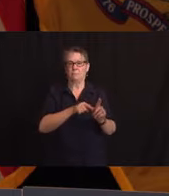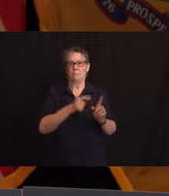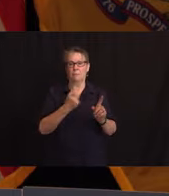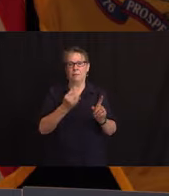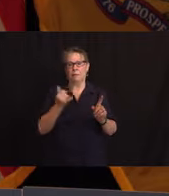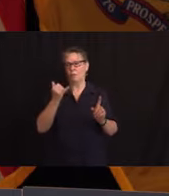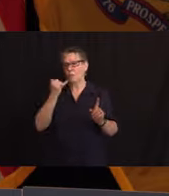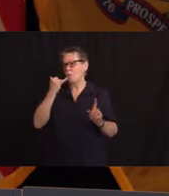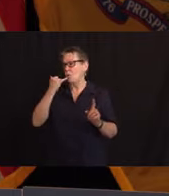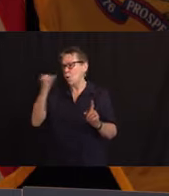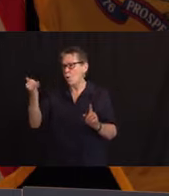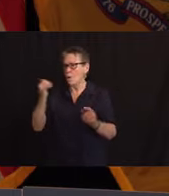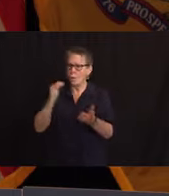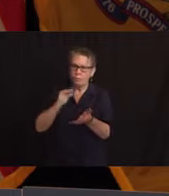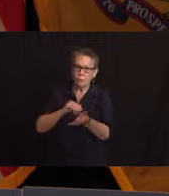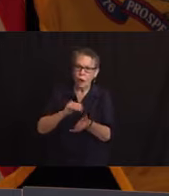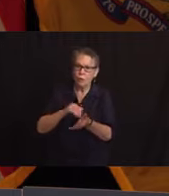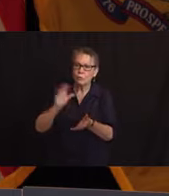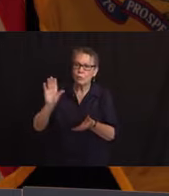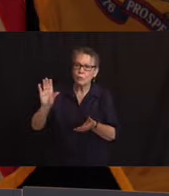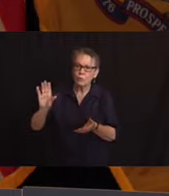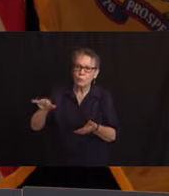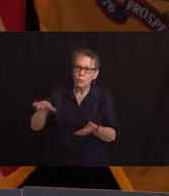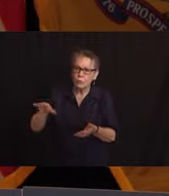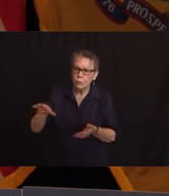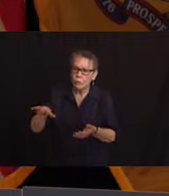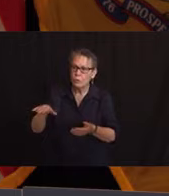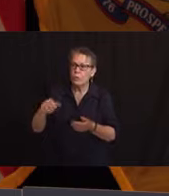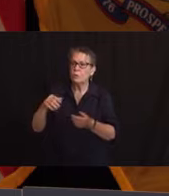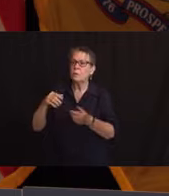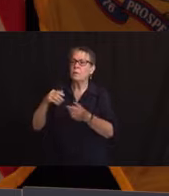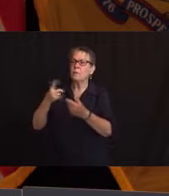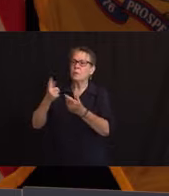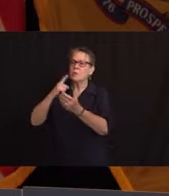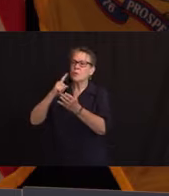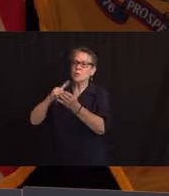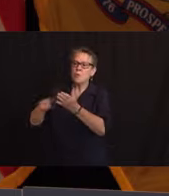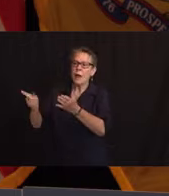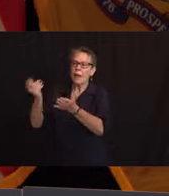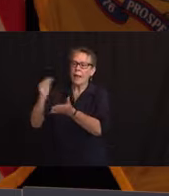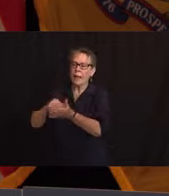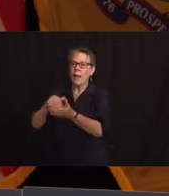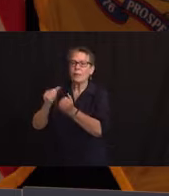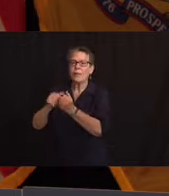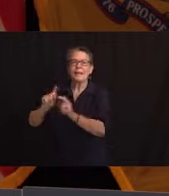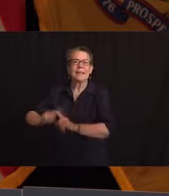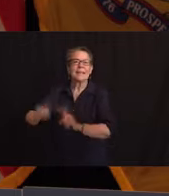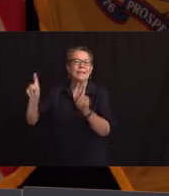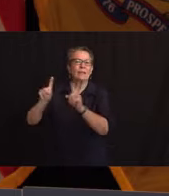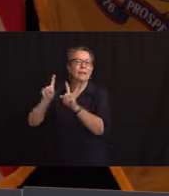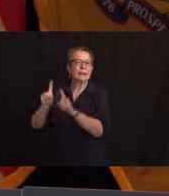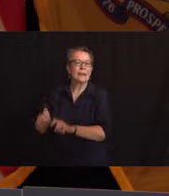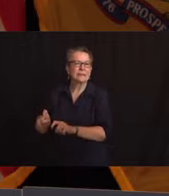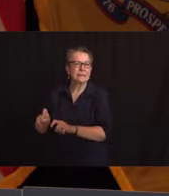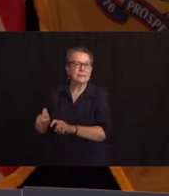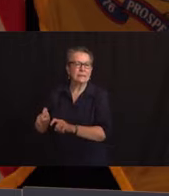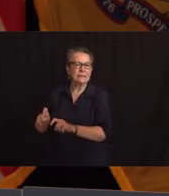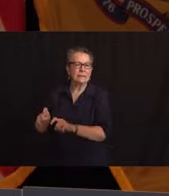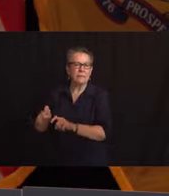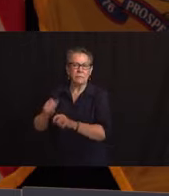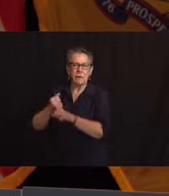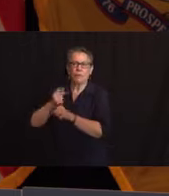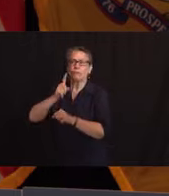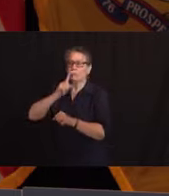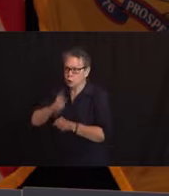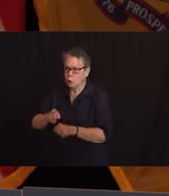and get it confirmed by a test that they might do just to make sure, but it's very accurate. They also have some of the same limitations of the